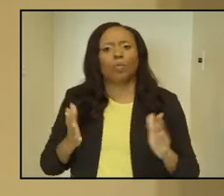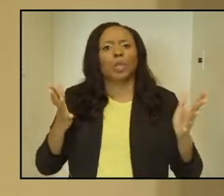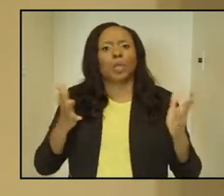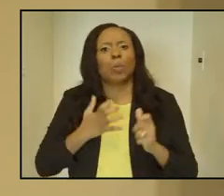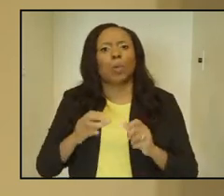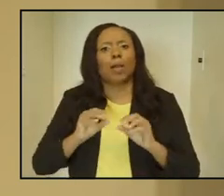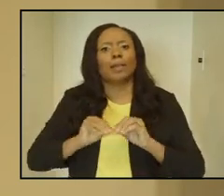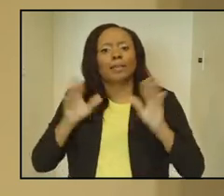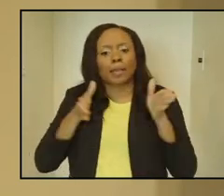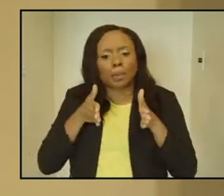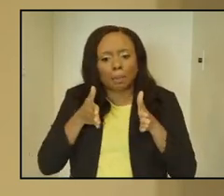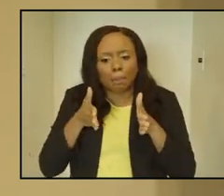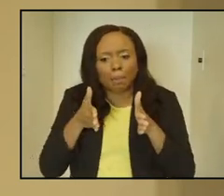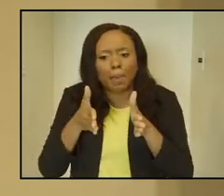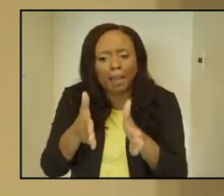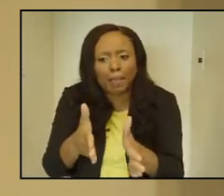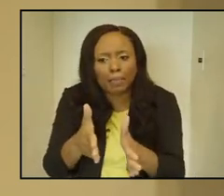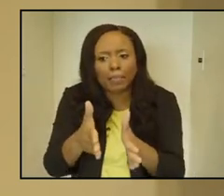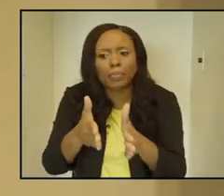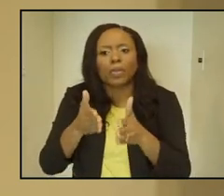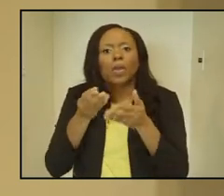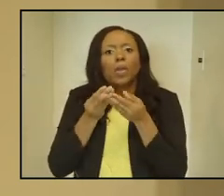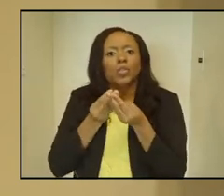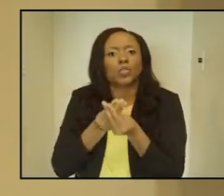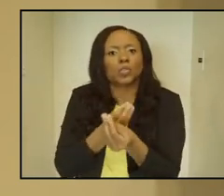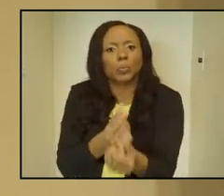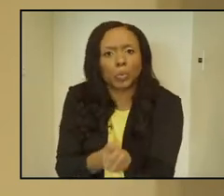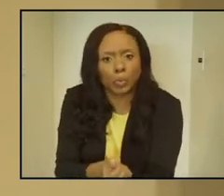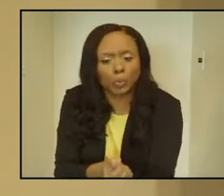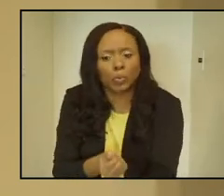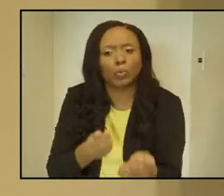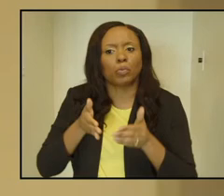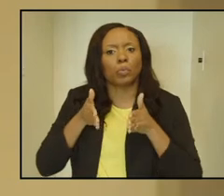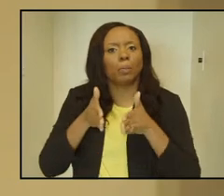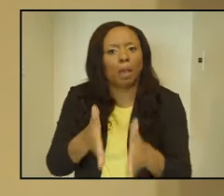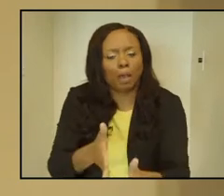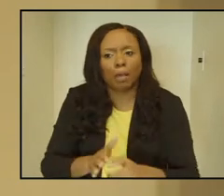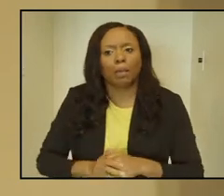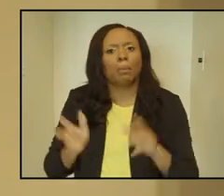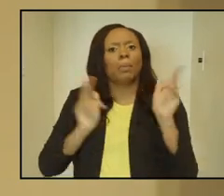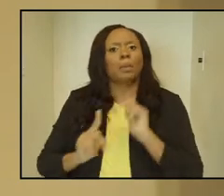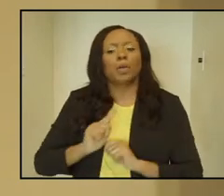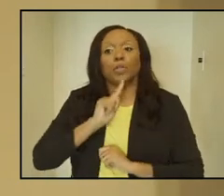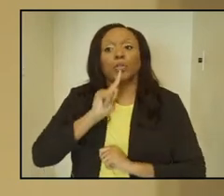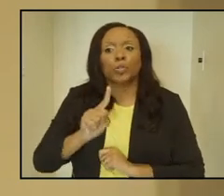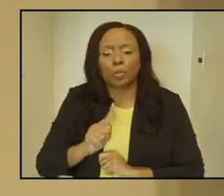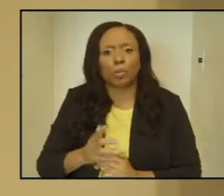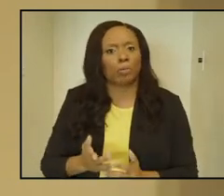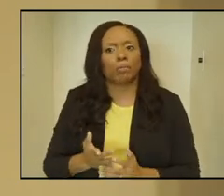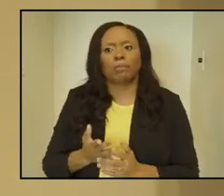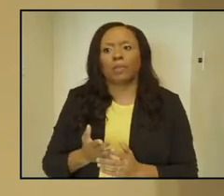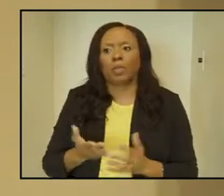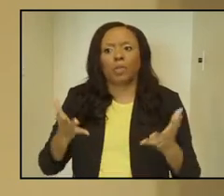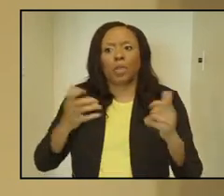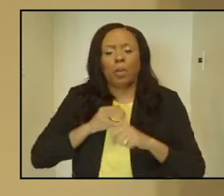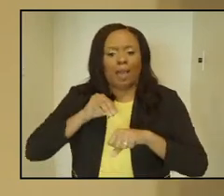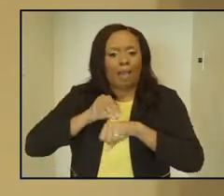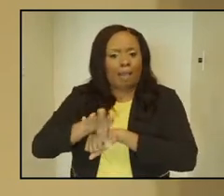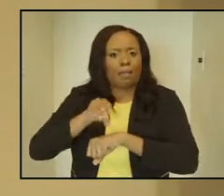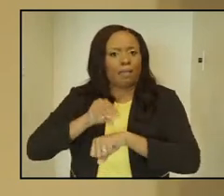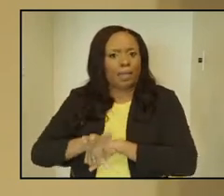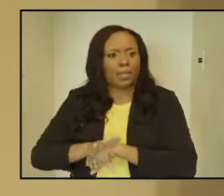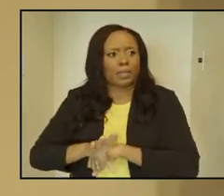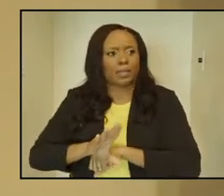therefore require is a pathway that gives people certainty, advice that is transparent to